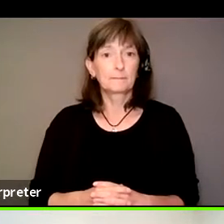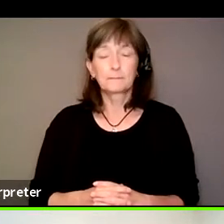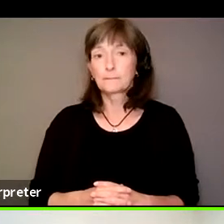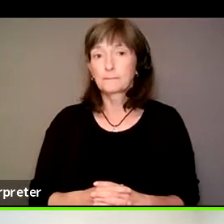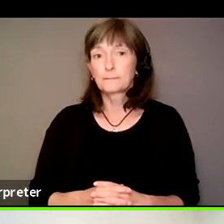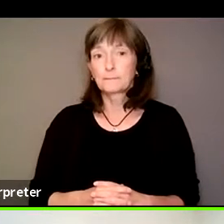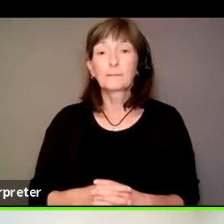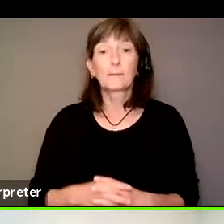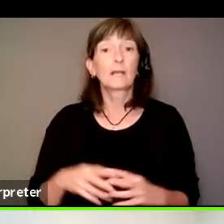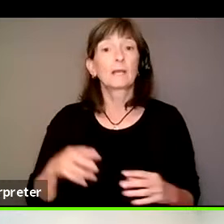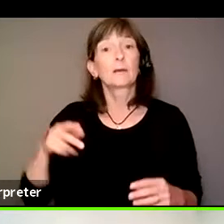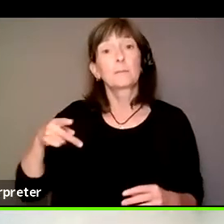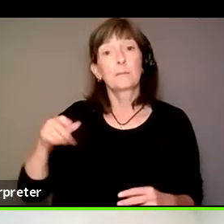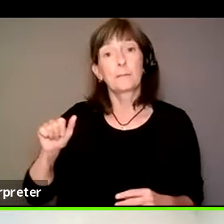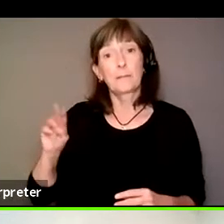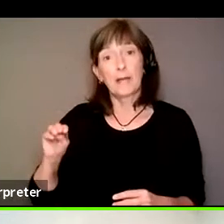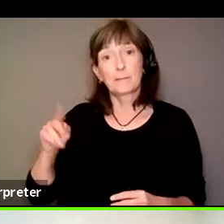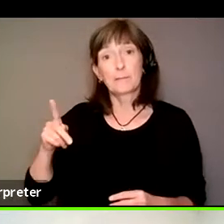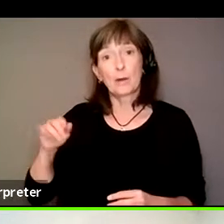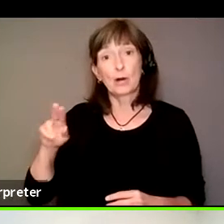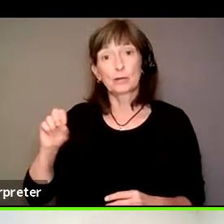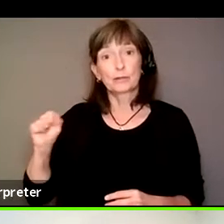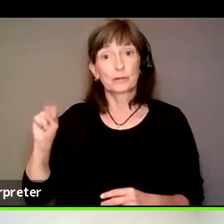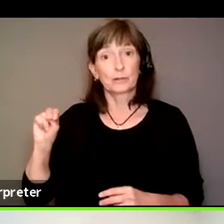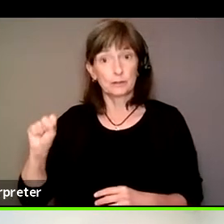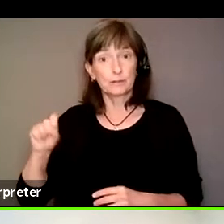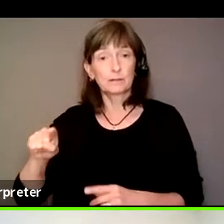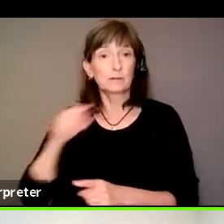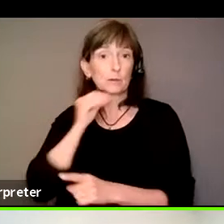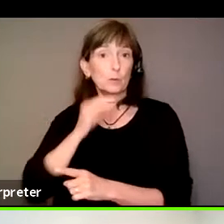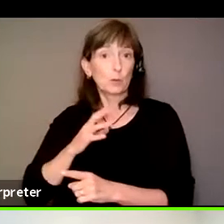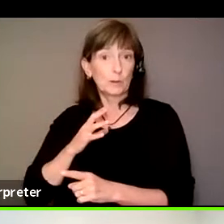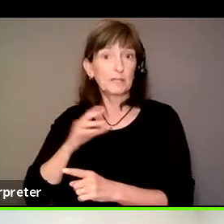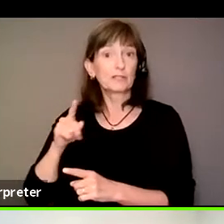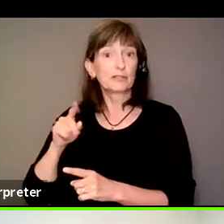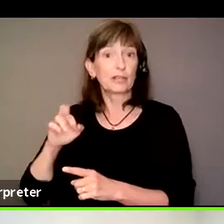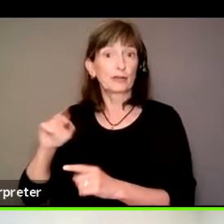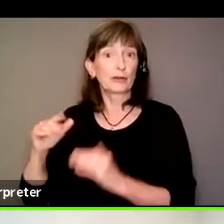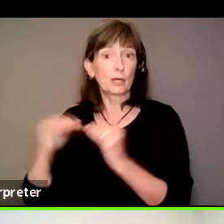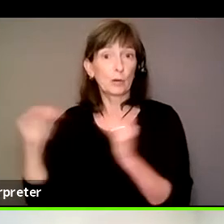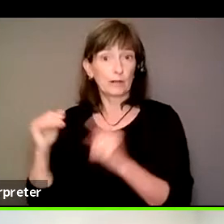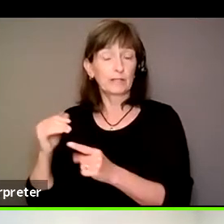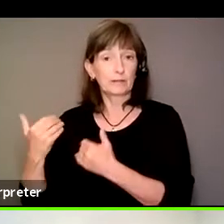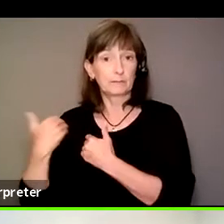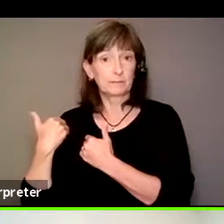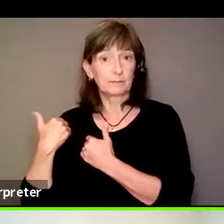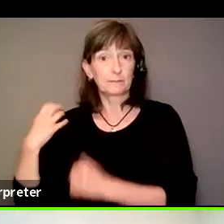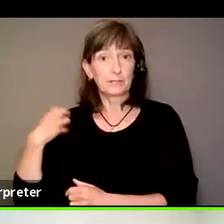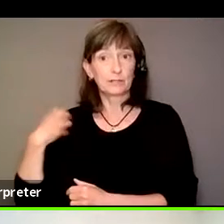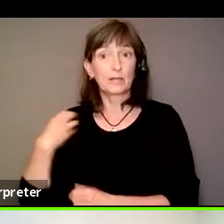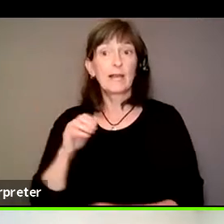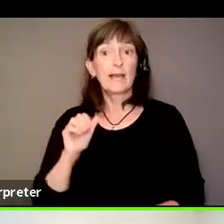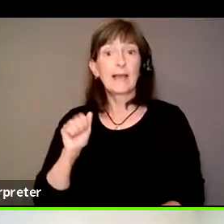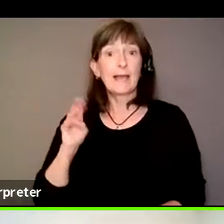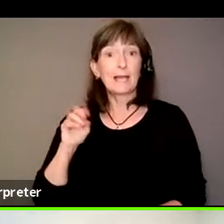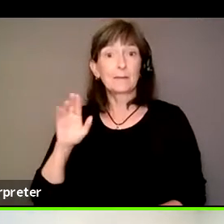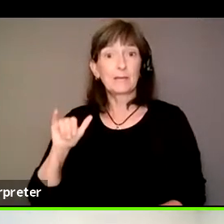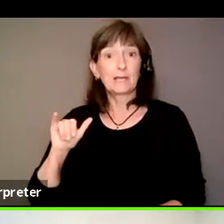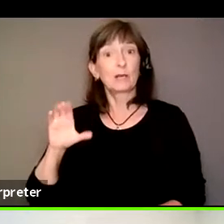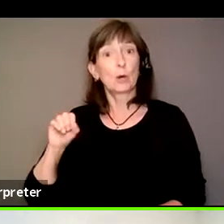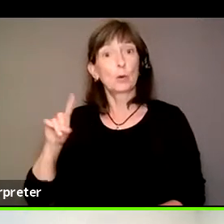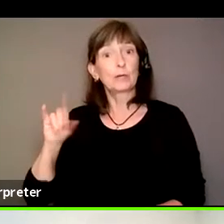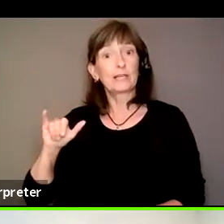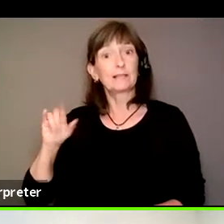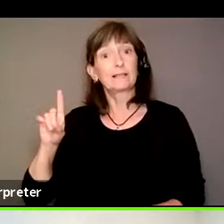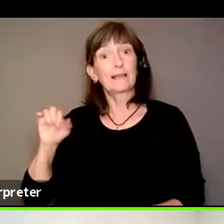Pam Parsons, the Minister responsible for women and gender equality. I also have Amy Coady-Davis, who's the President